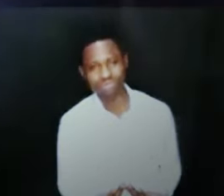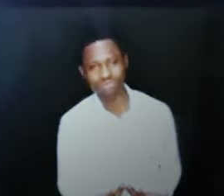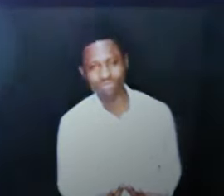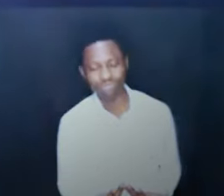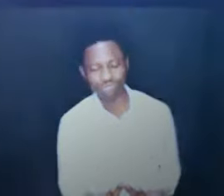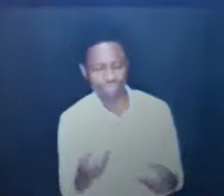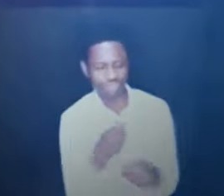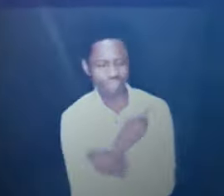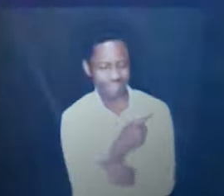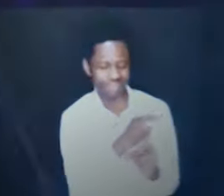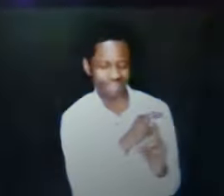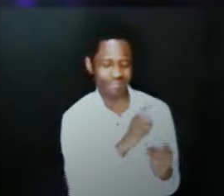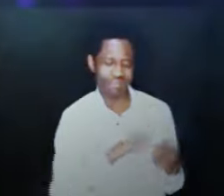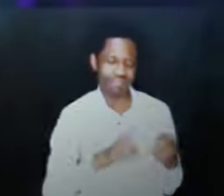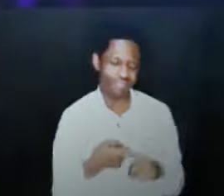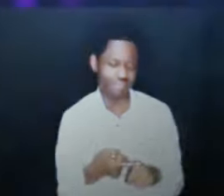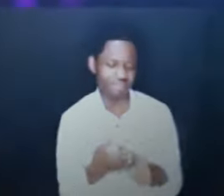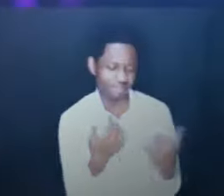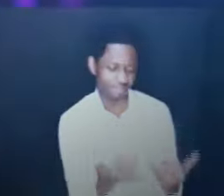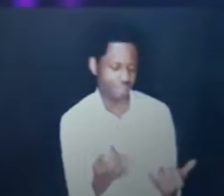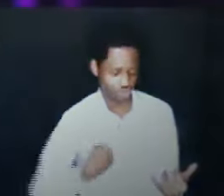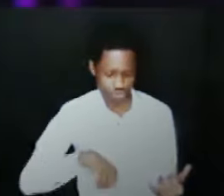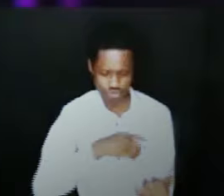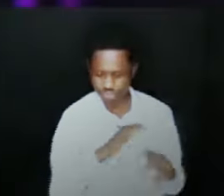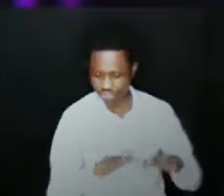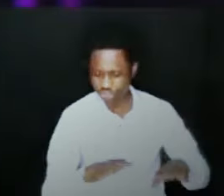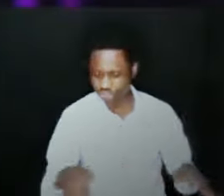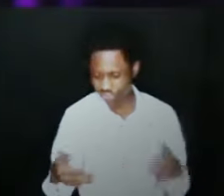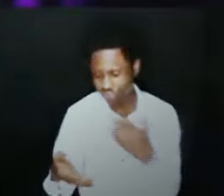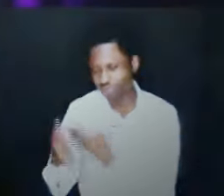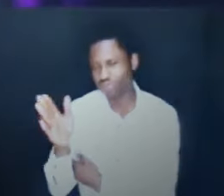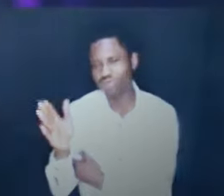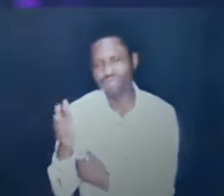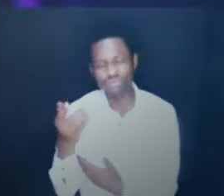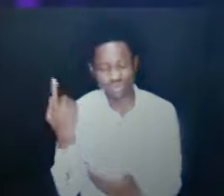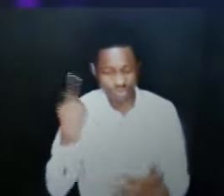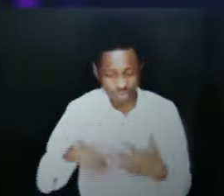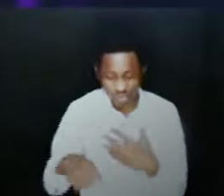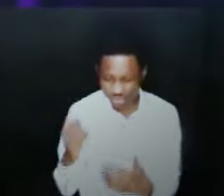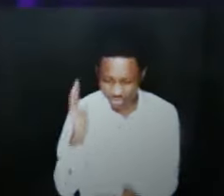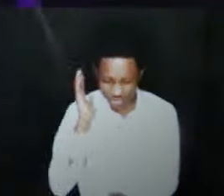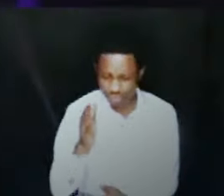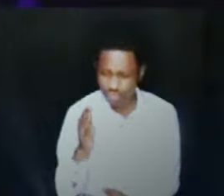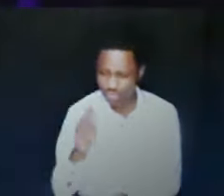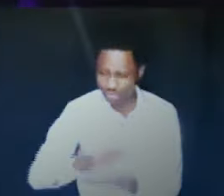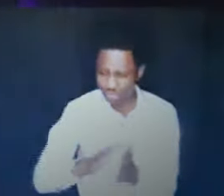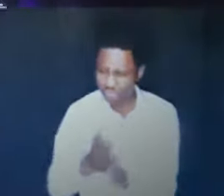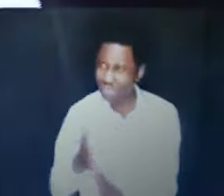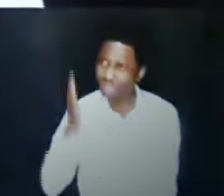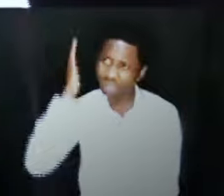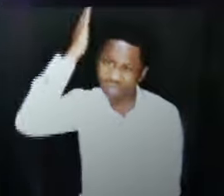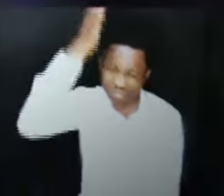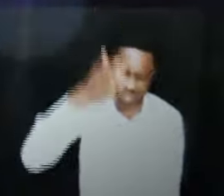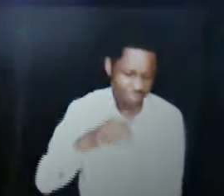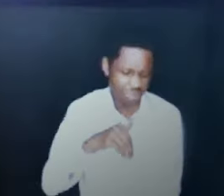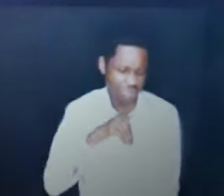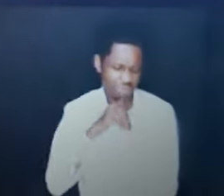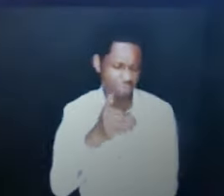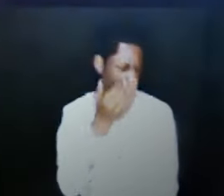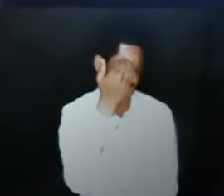Dear friends, now we are children of God. And what will become has not yet been